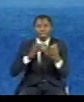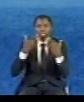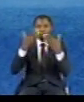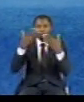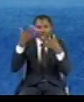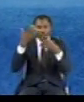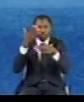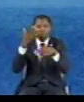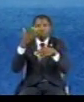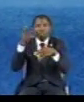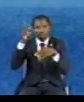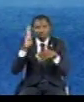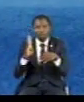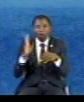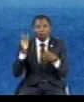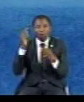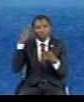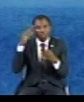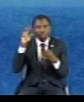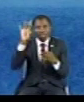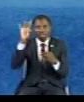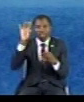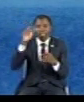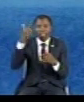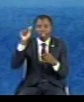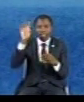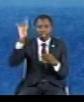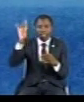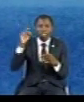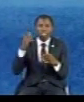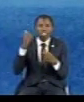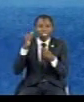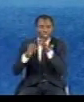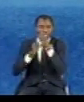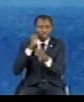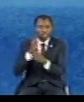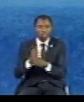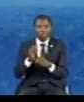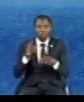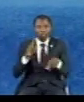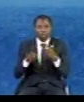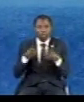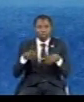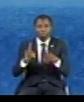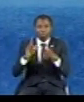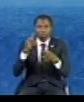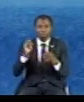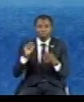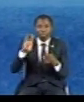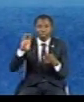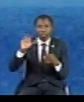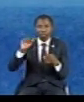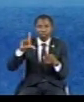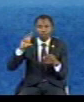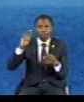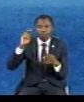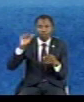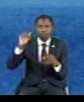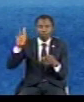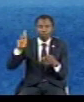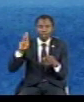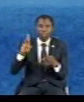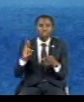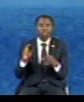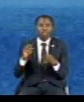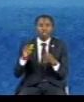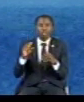been suffering from this pain. But during the Calabar Crusade, a sister was testifying of